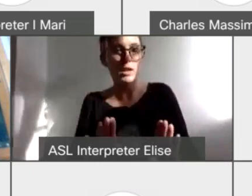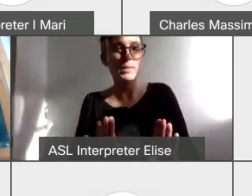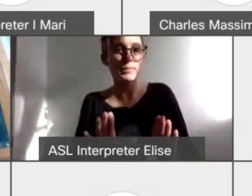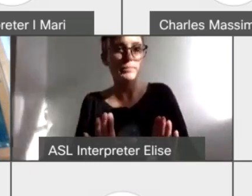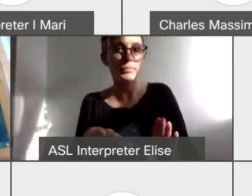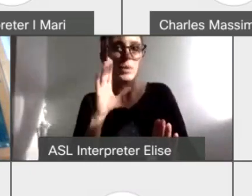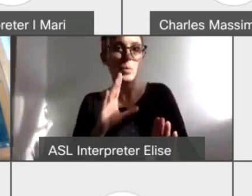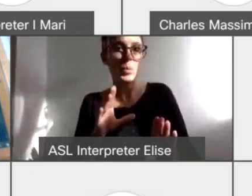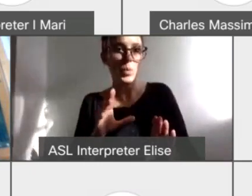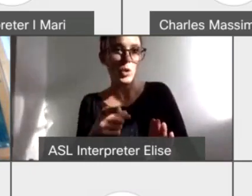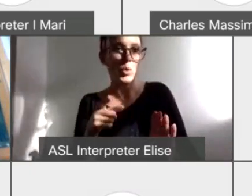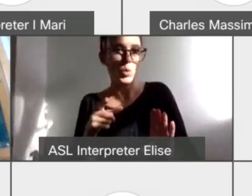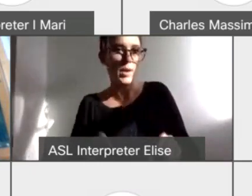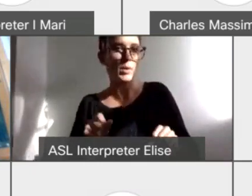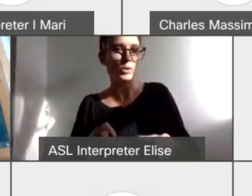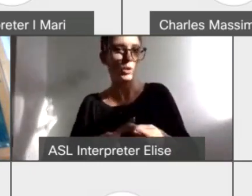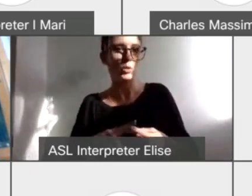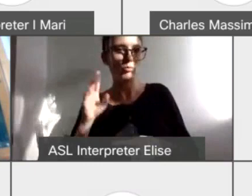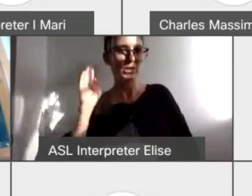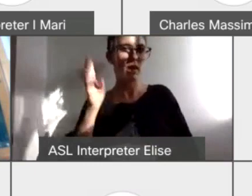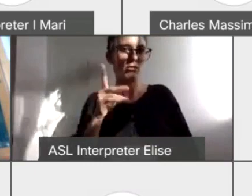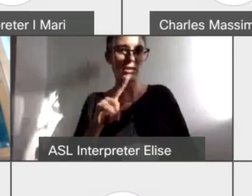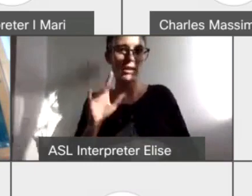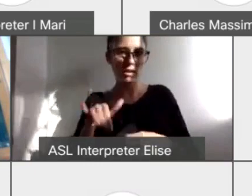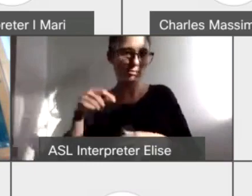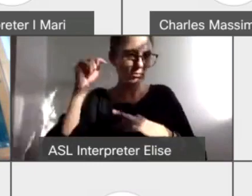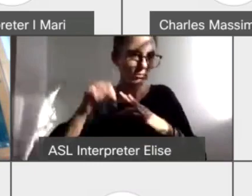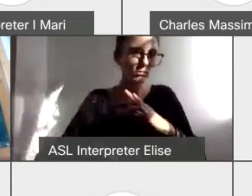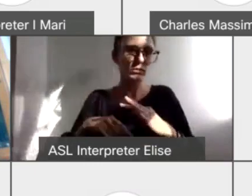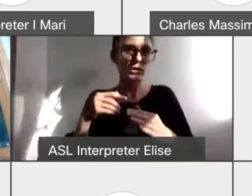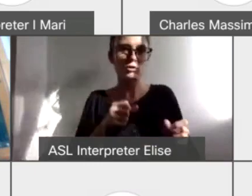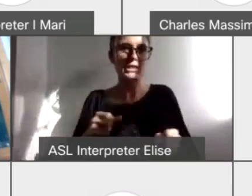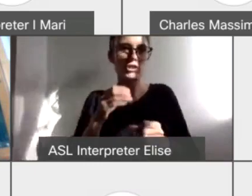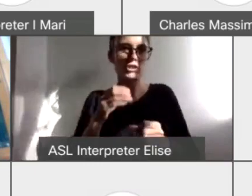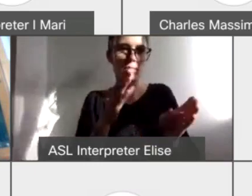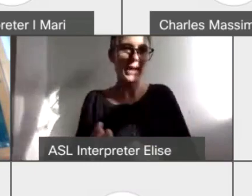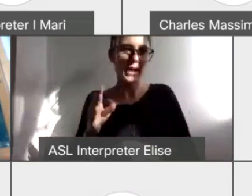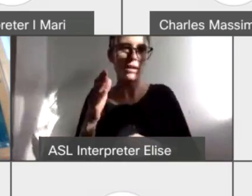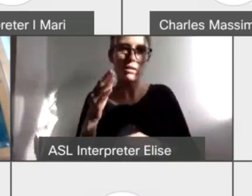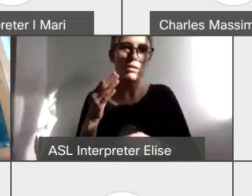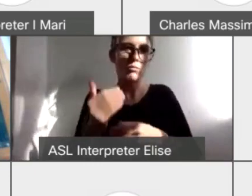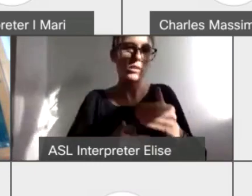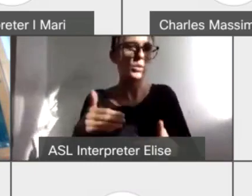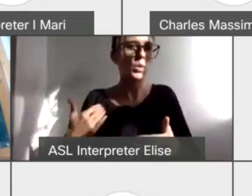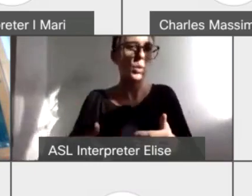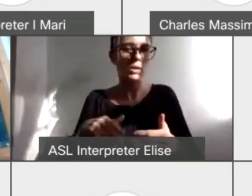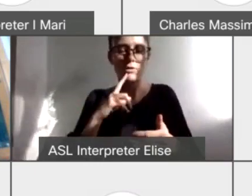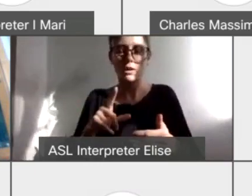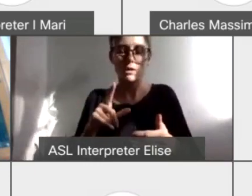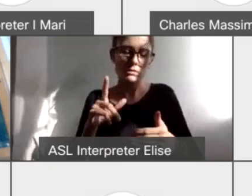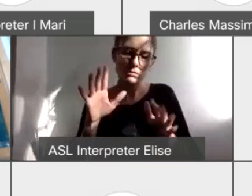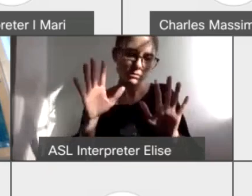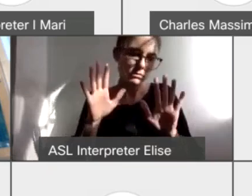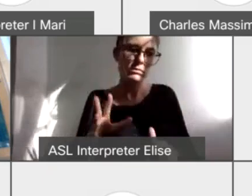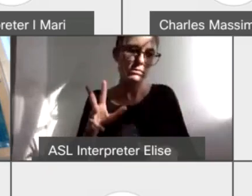were able to present. It was a very comprehensive strategic planning process. So I think it's great to hear about that.